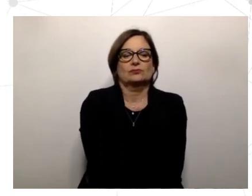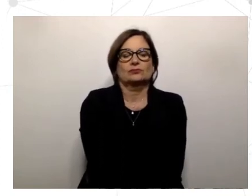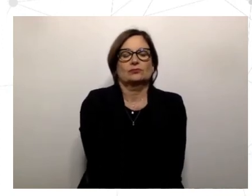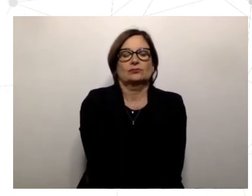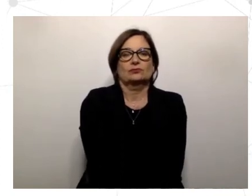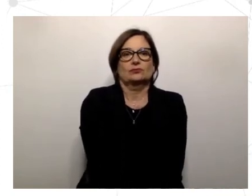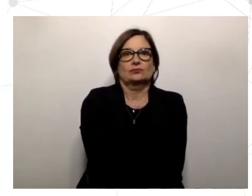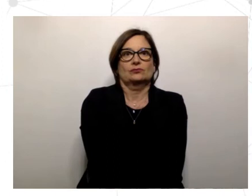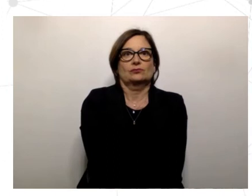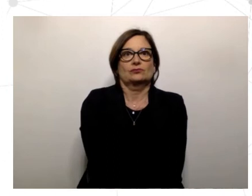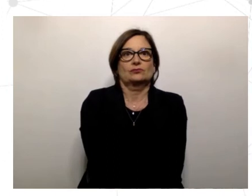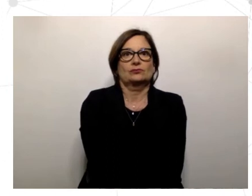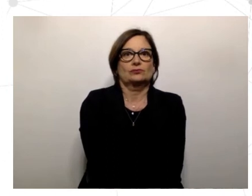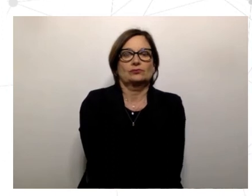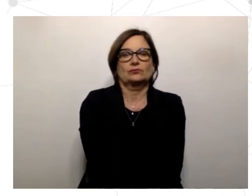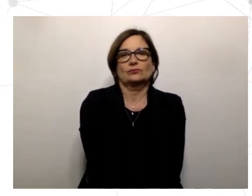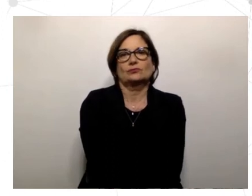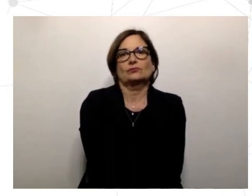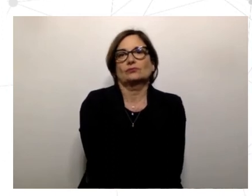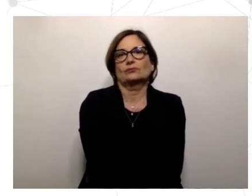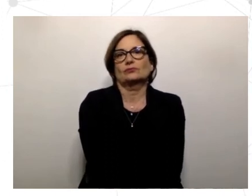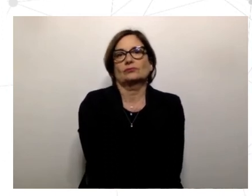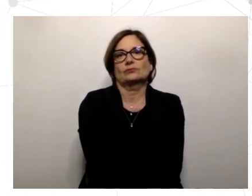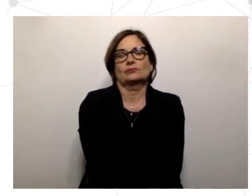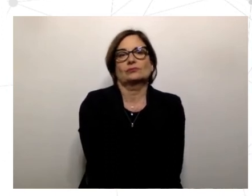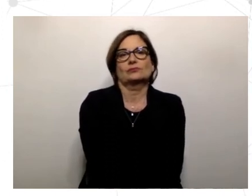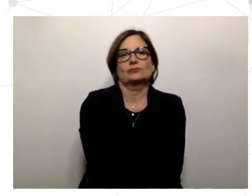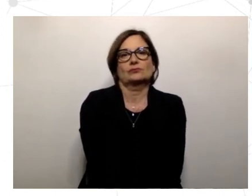we're really excited about the direction in which